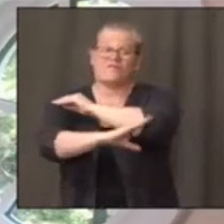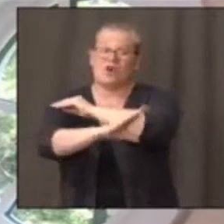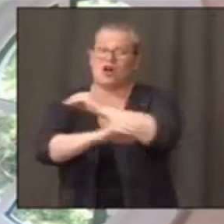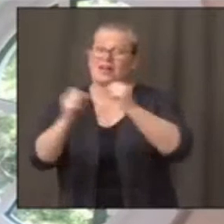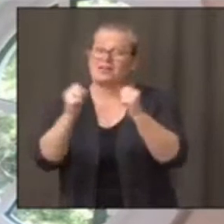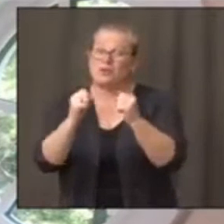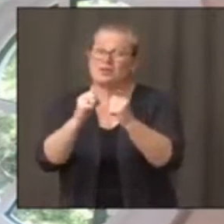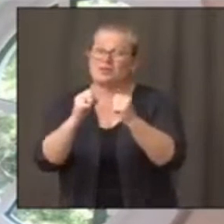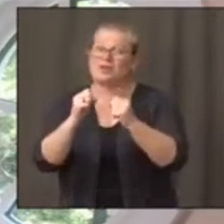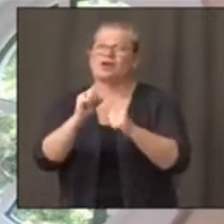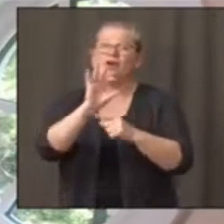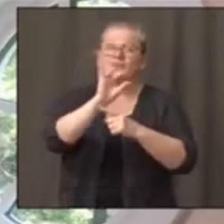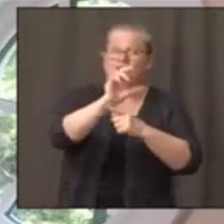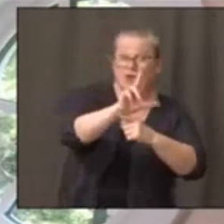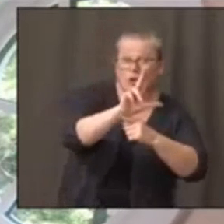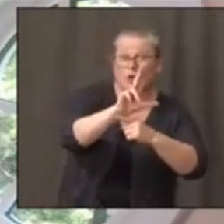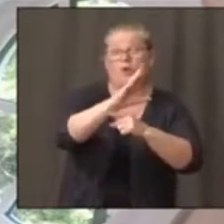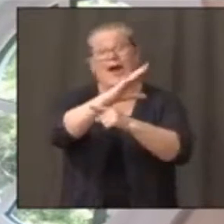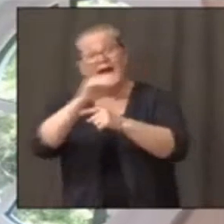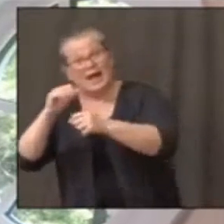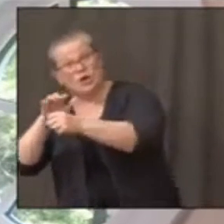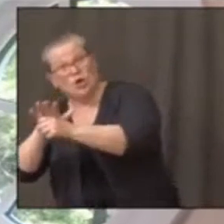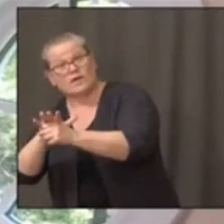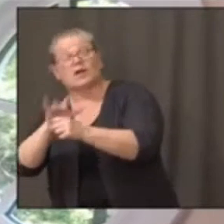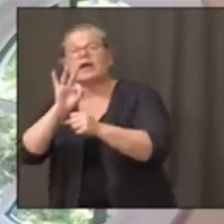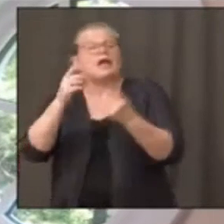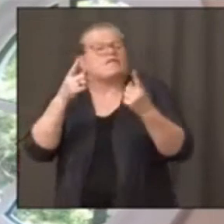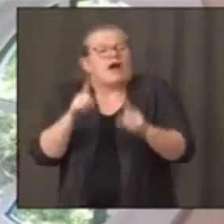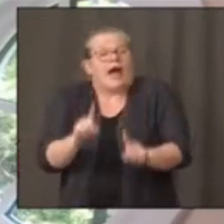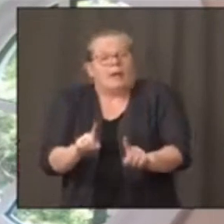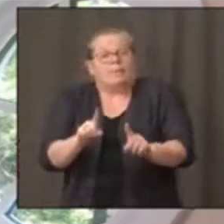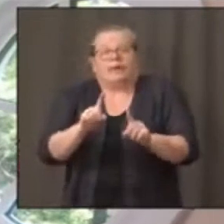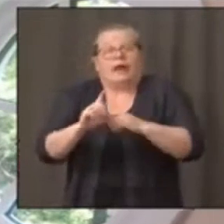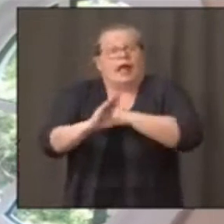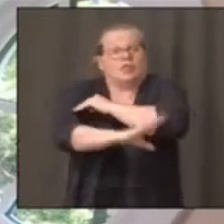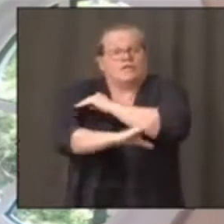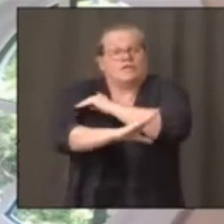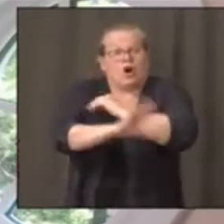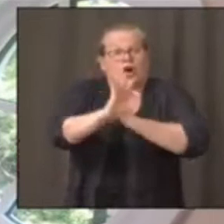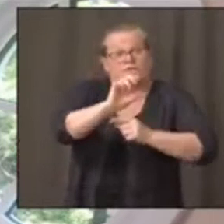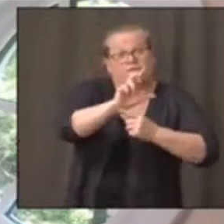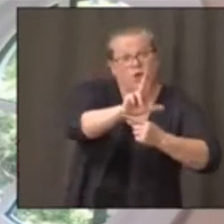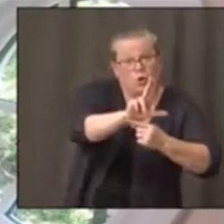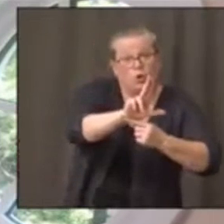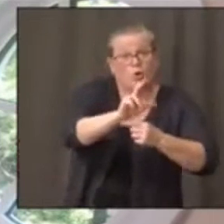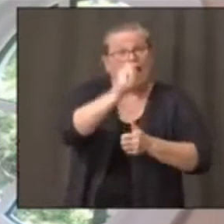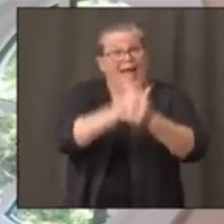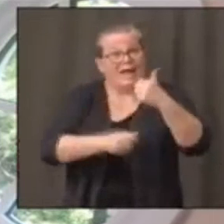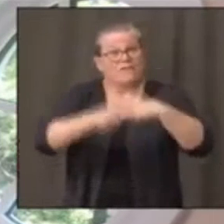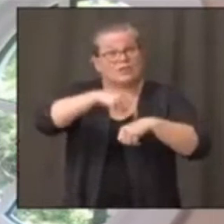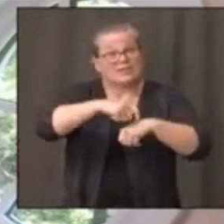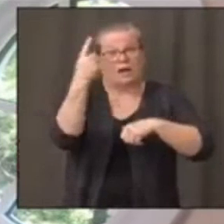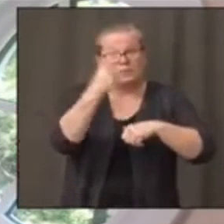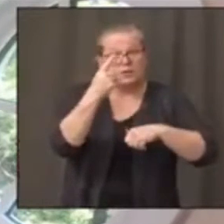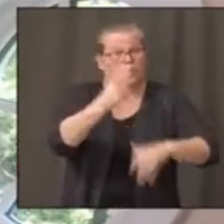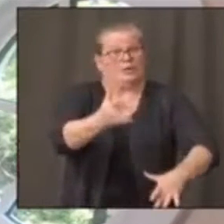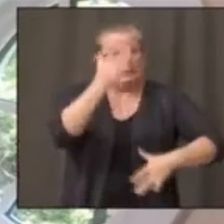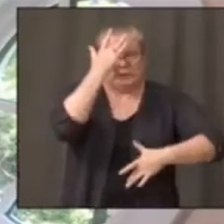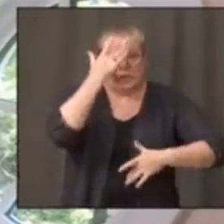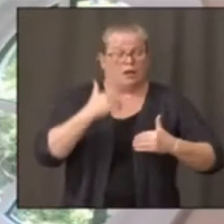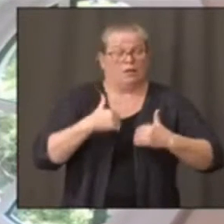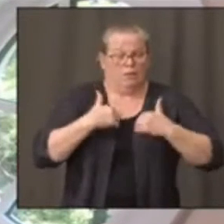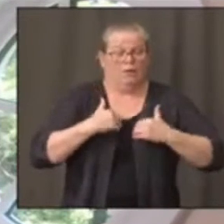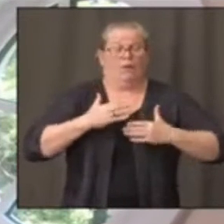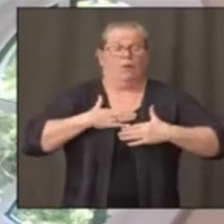who has a respiratory infection in the fall or a febrile illness needs to get ruled out for COVID before they can get treated for para-influenza